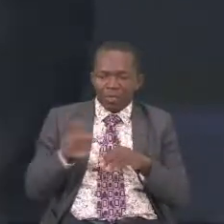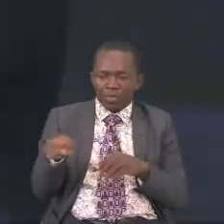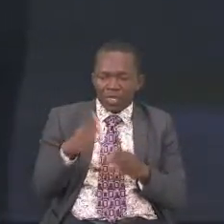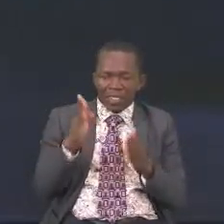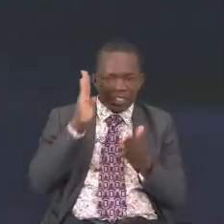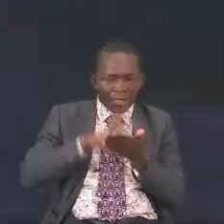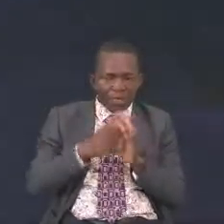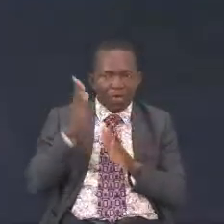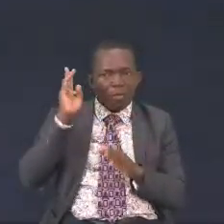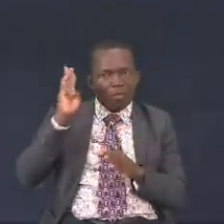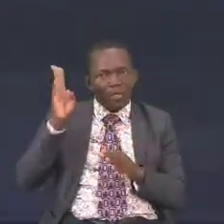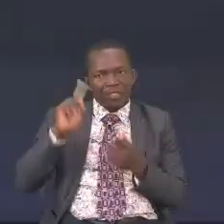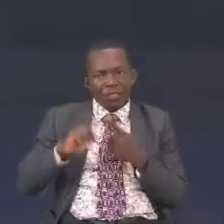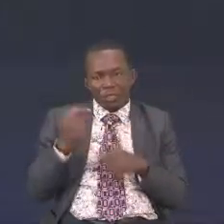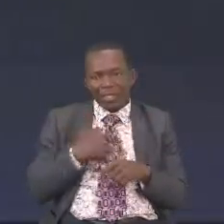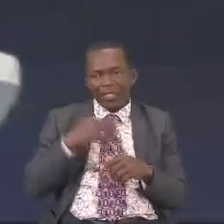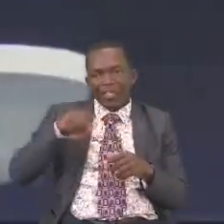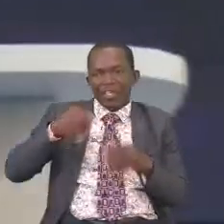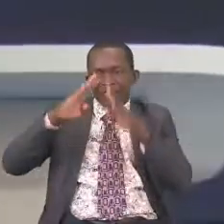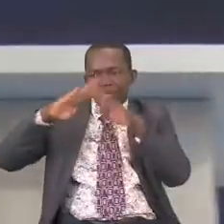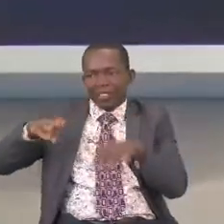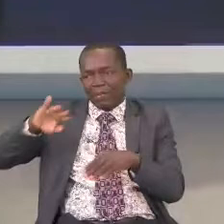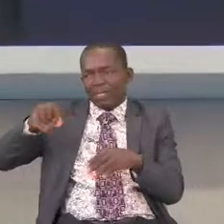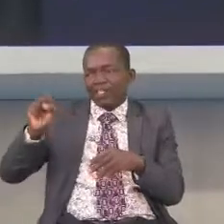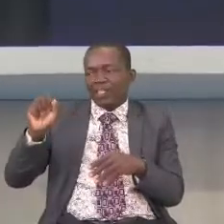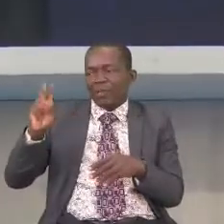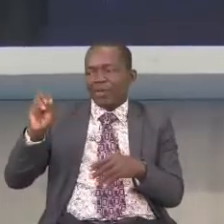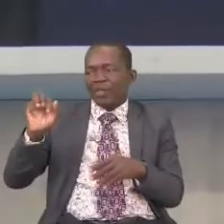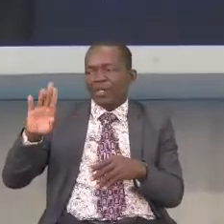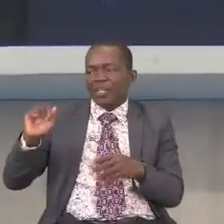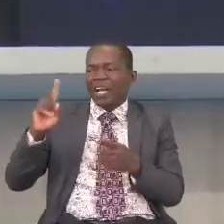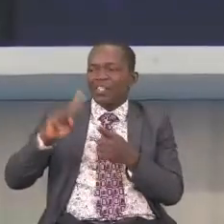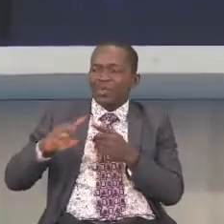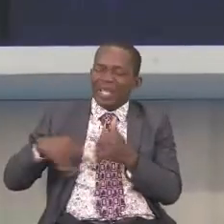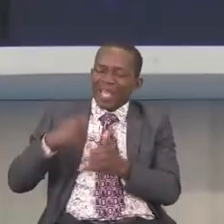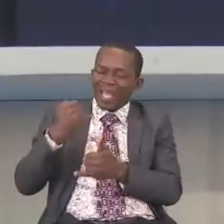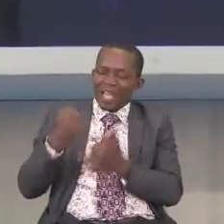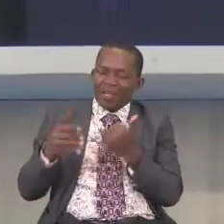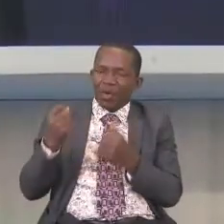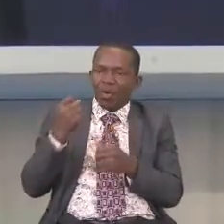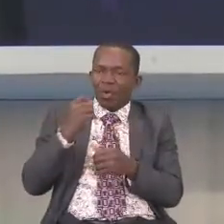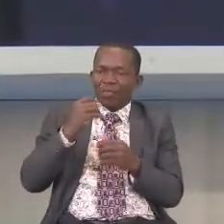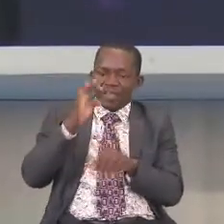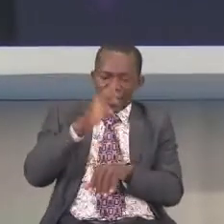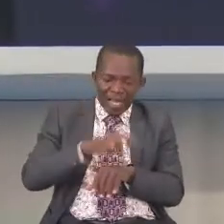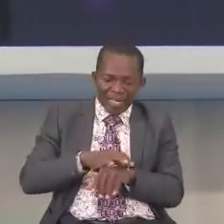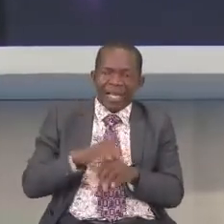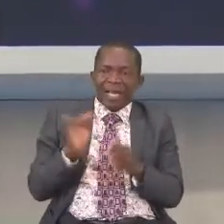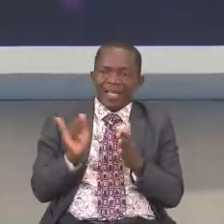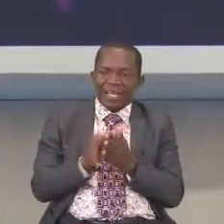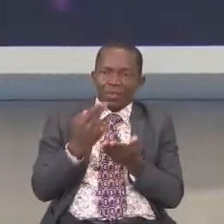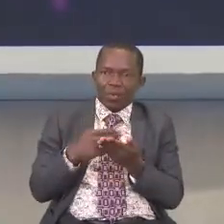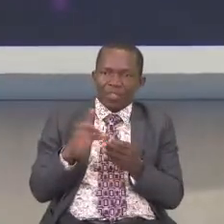in Samaria, and to the uttermost part of the earth, that the God of heaven will strengthen you in